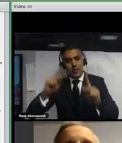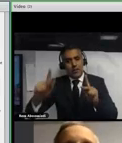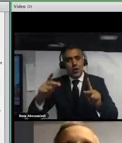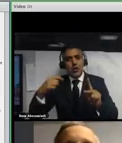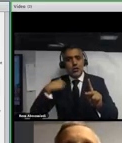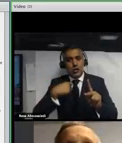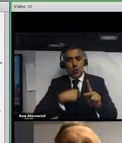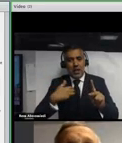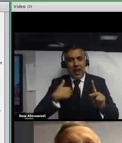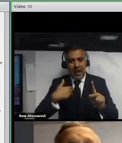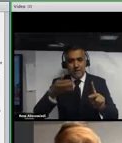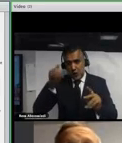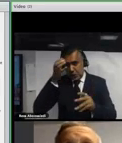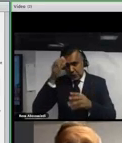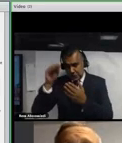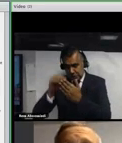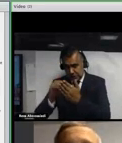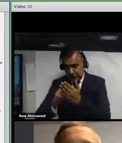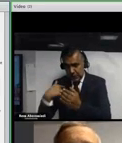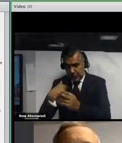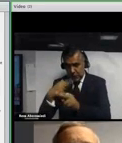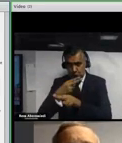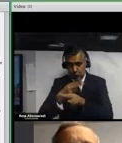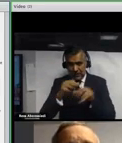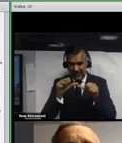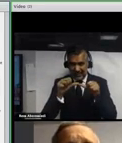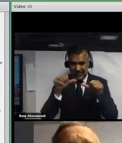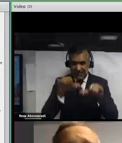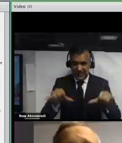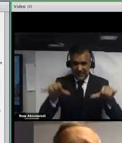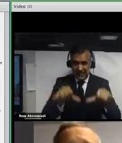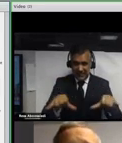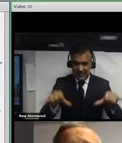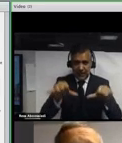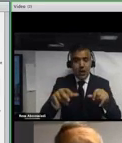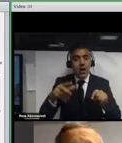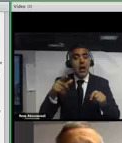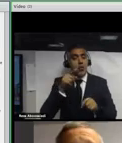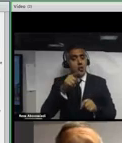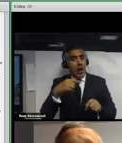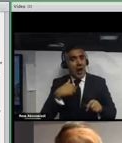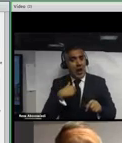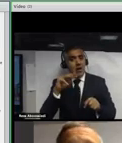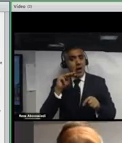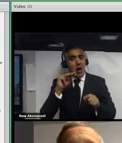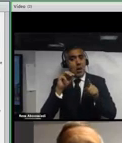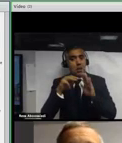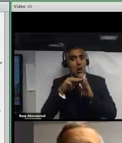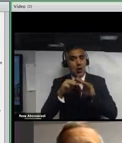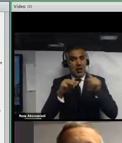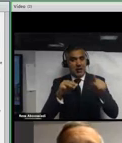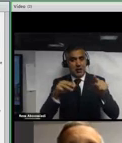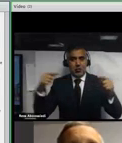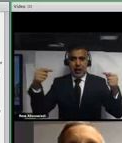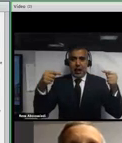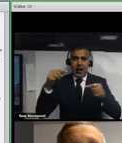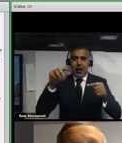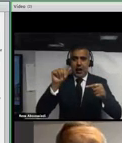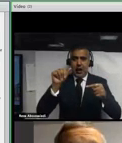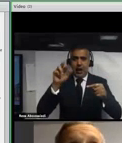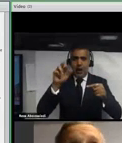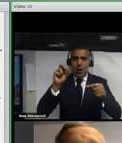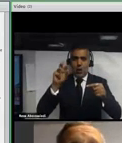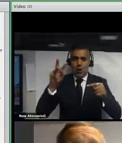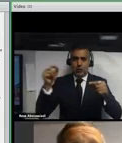concept that can be used in a consistent fashion. And when you have a model like this with all these arrows and boxes interacting with each other,